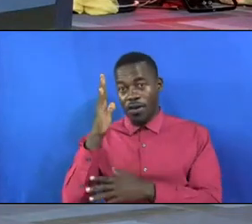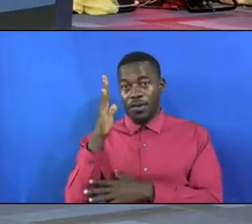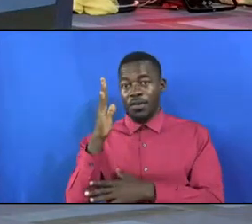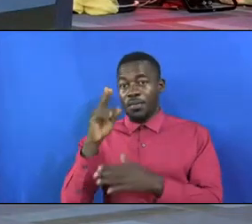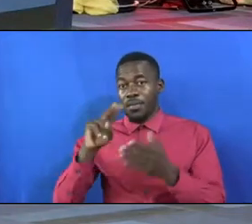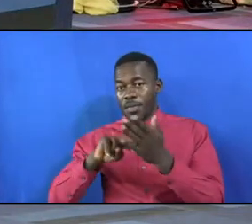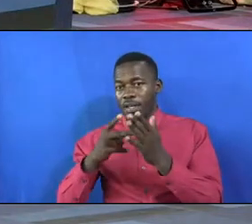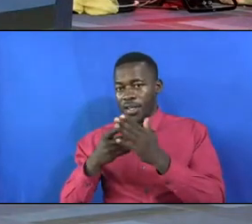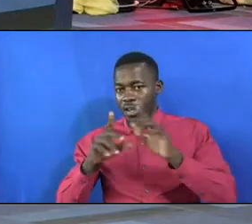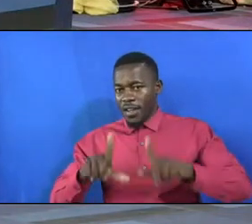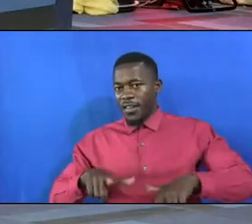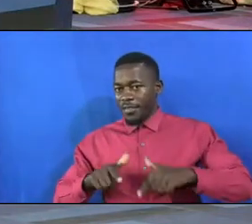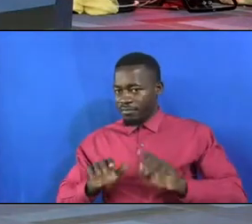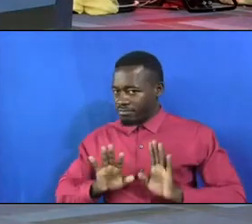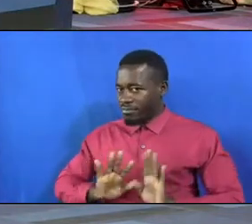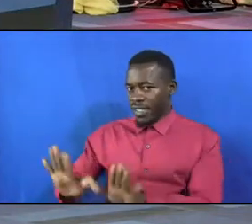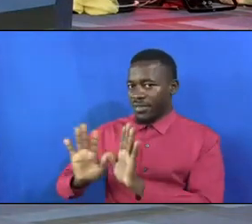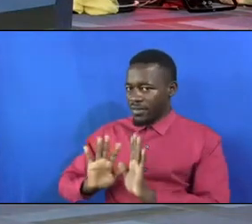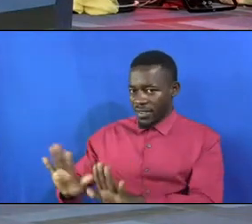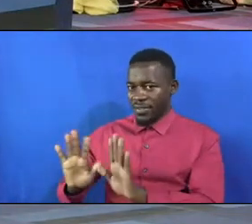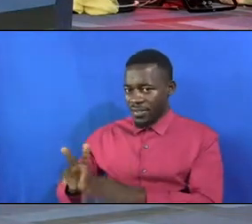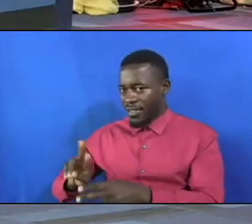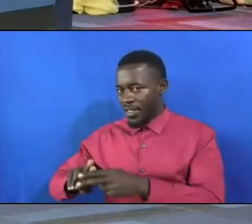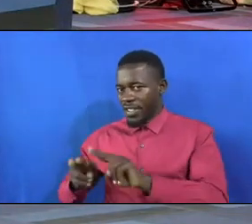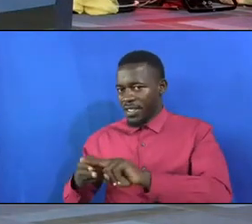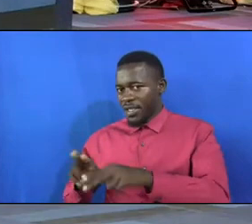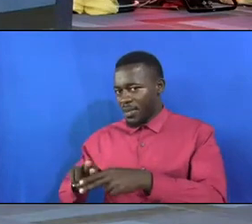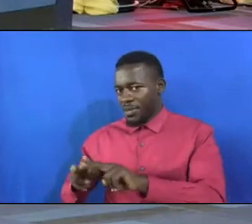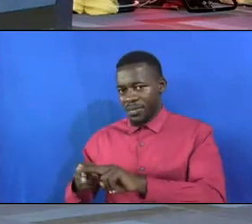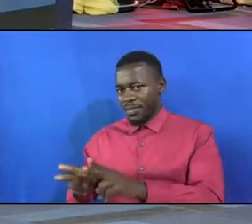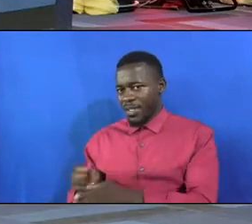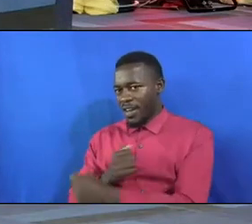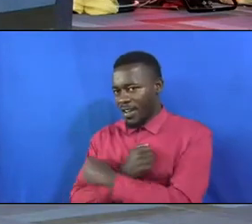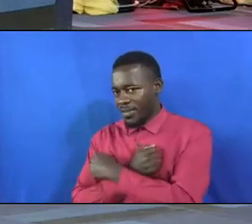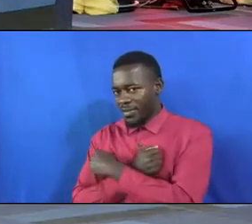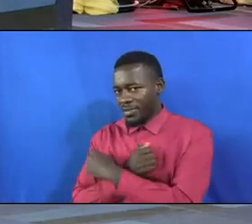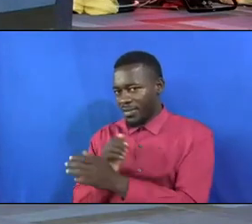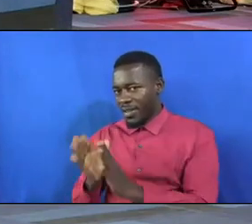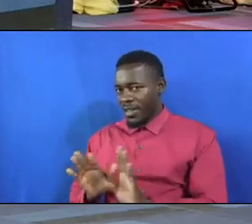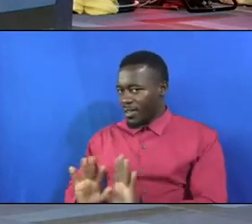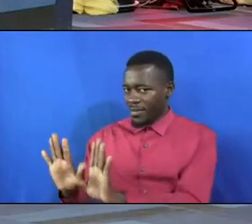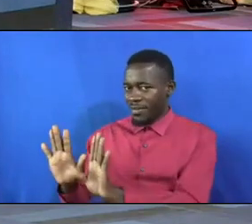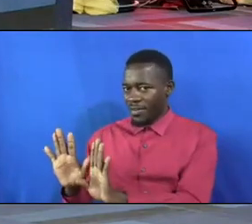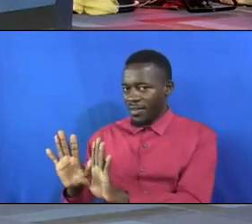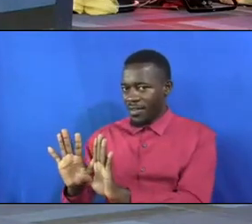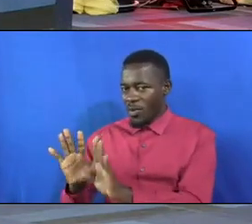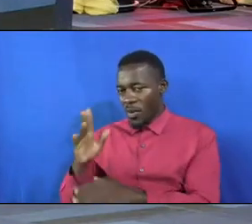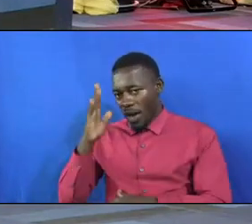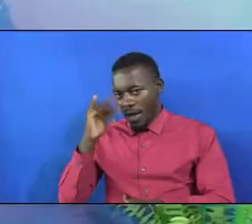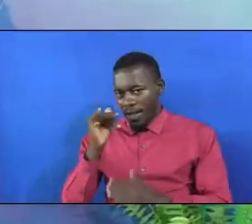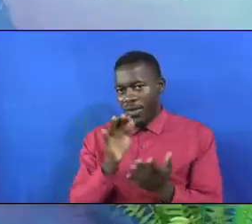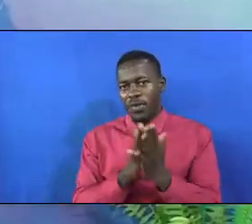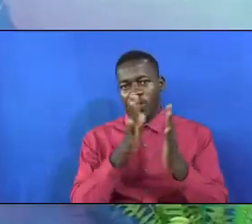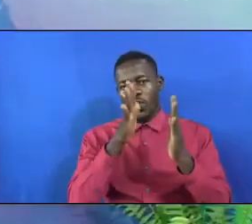that you leave that relationship, decisively leave it. For the glory of God.